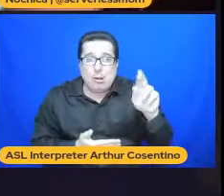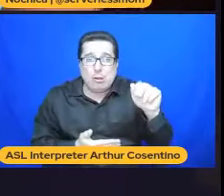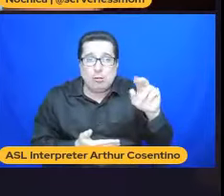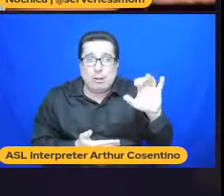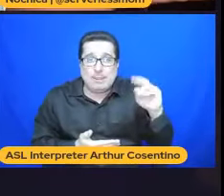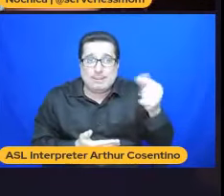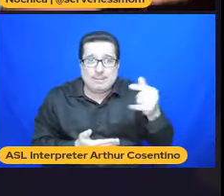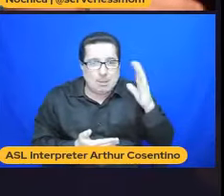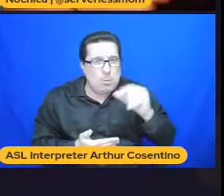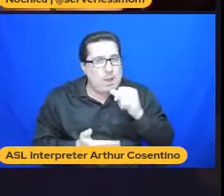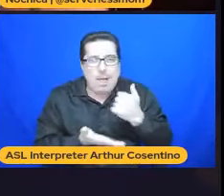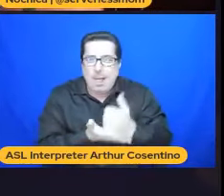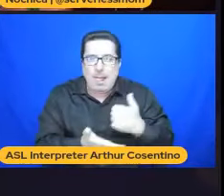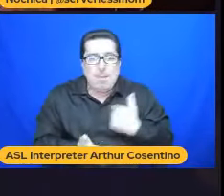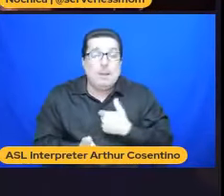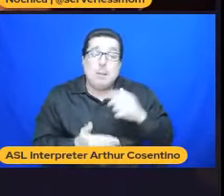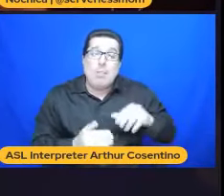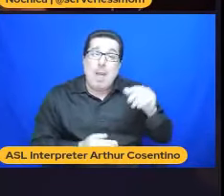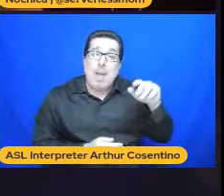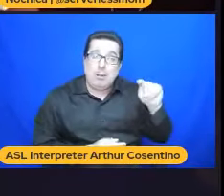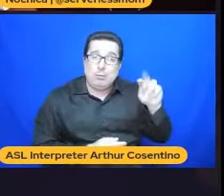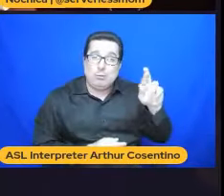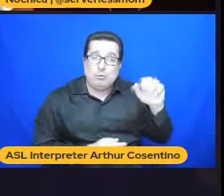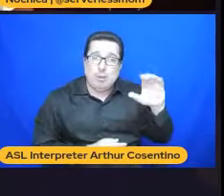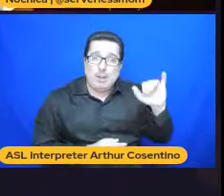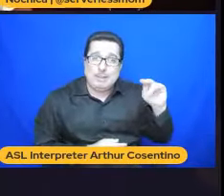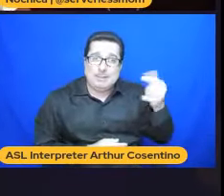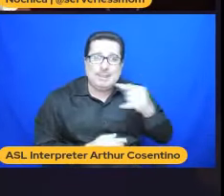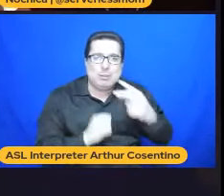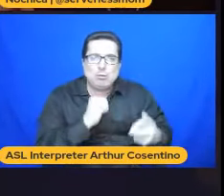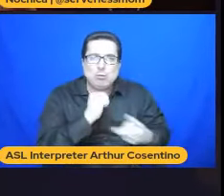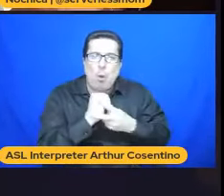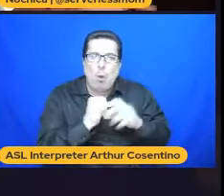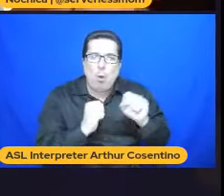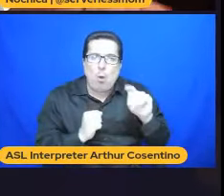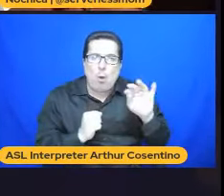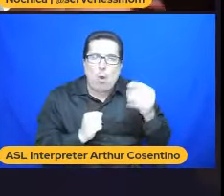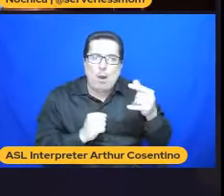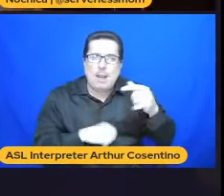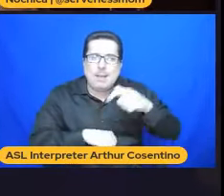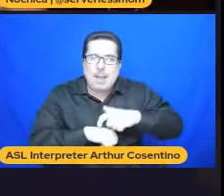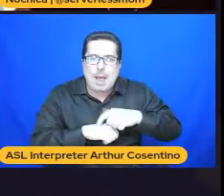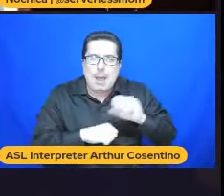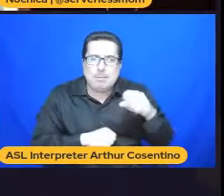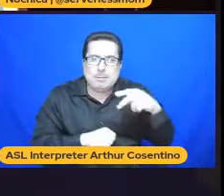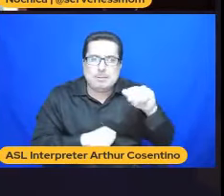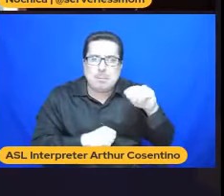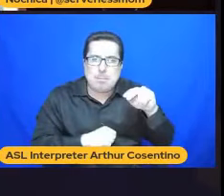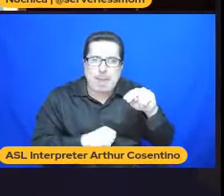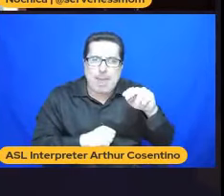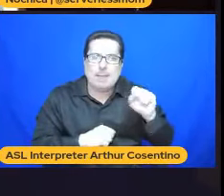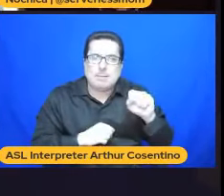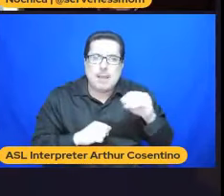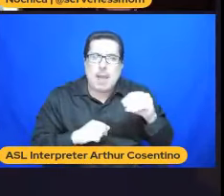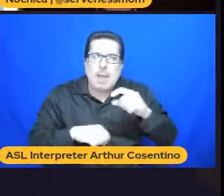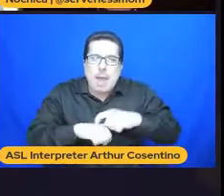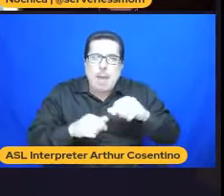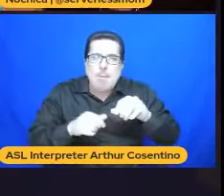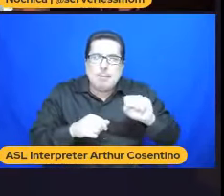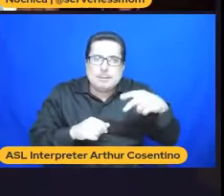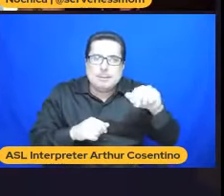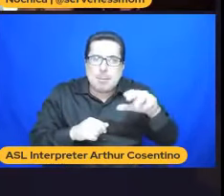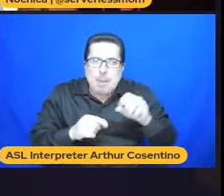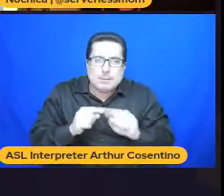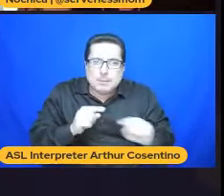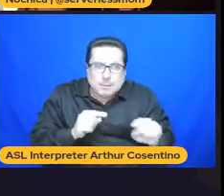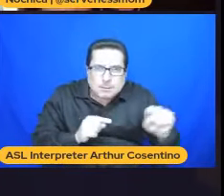like storing the time spans that every act takes, and also how those requests are connected. And for